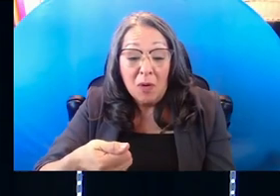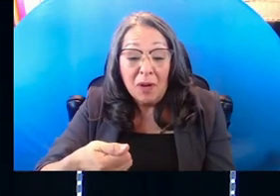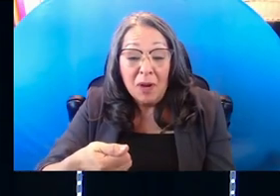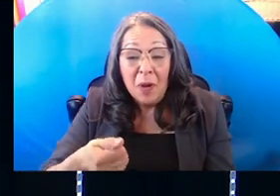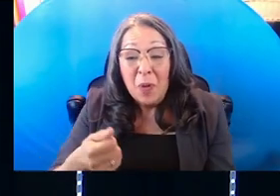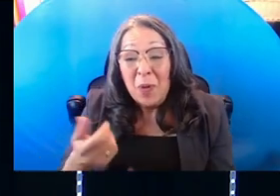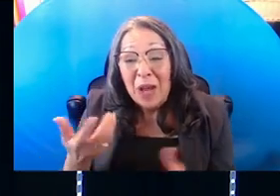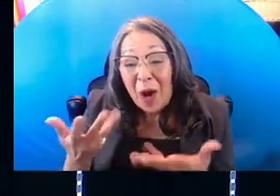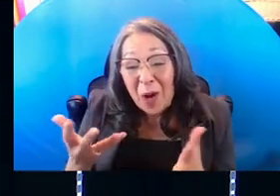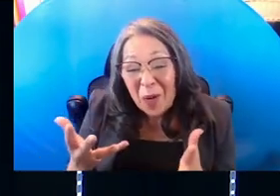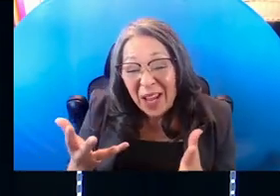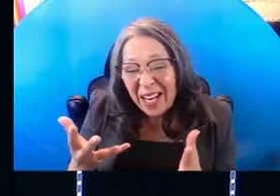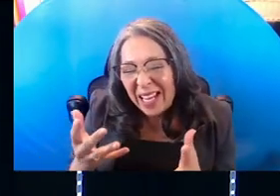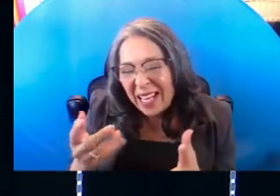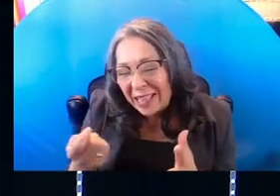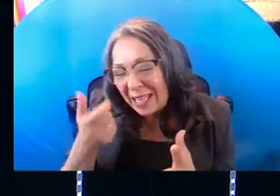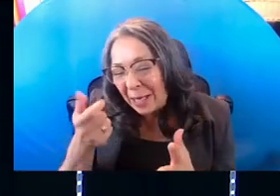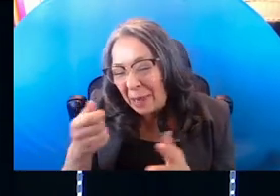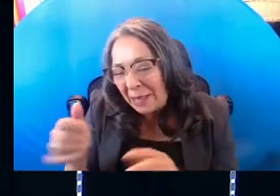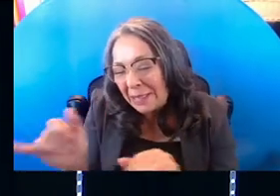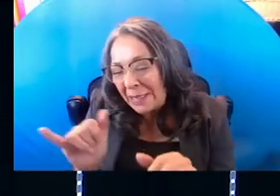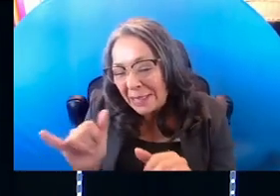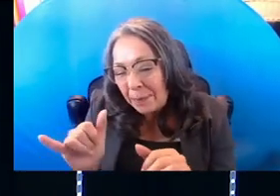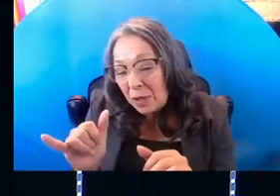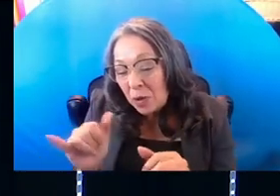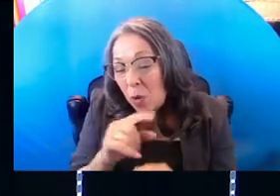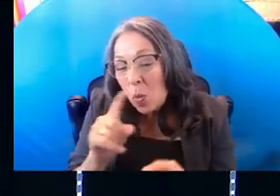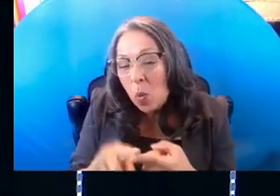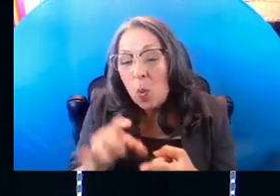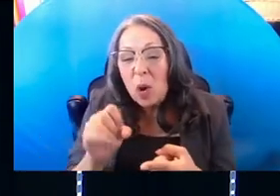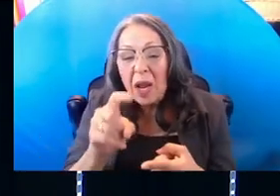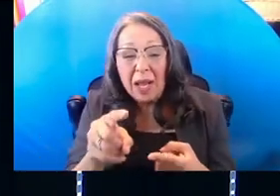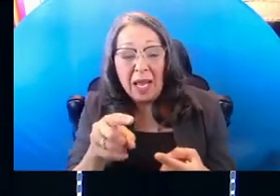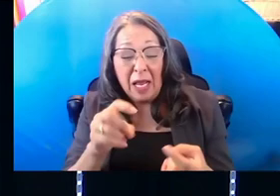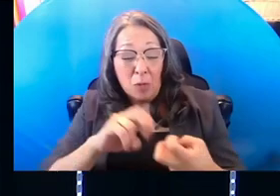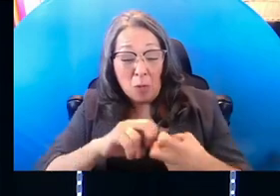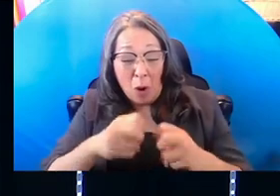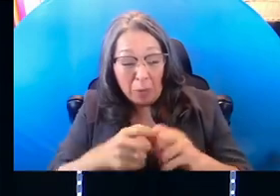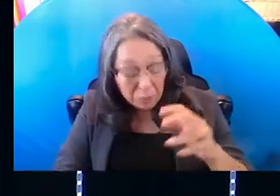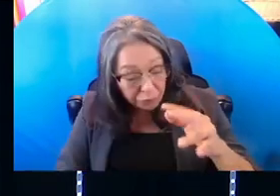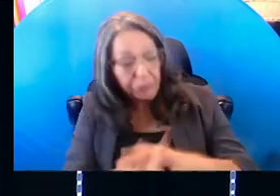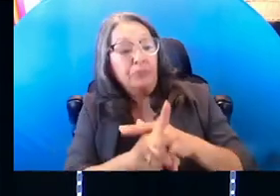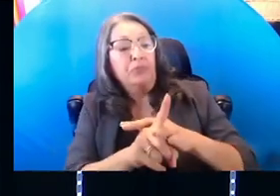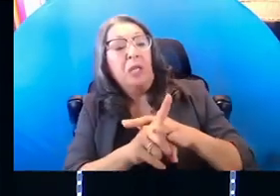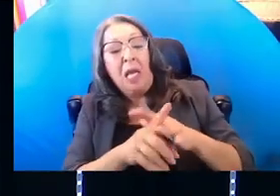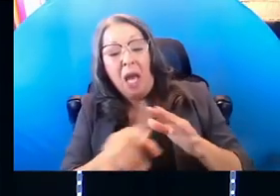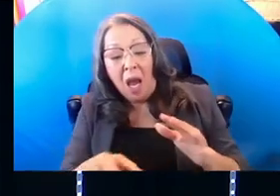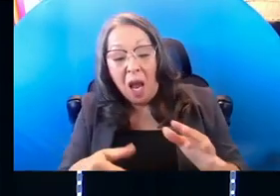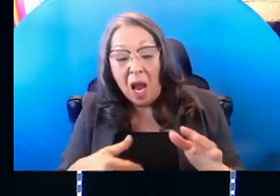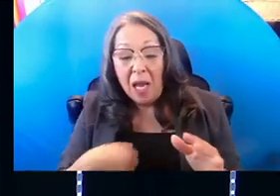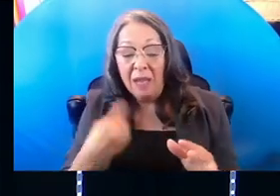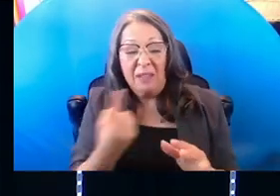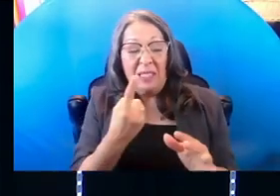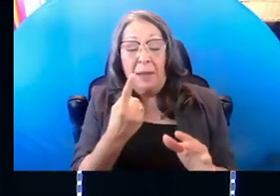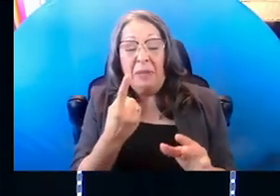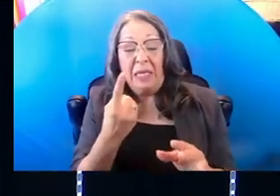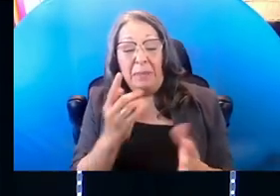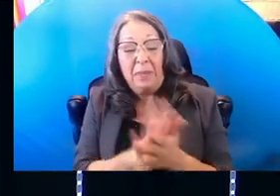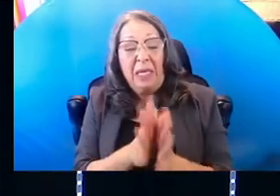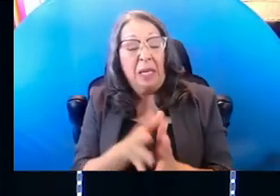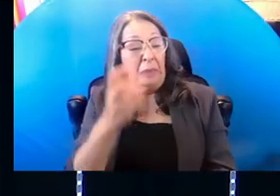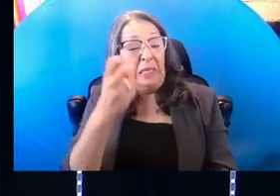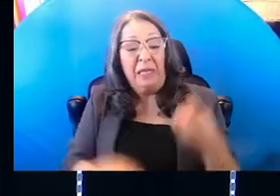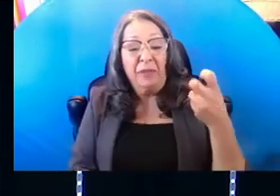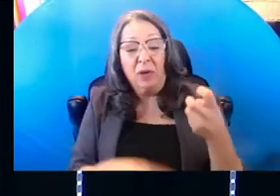that. When trials come our way, and again, I don't know about y'all, but I've done this thing where if something gets really hard, I go